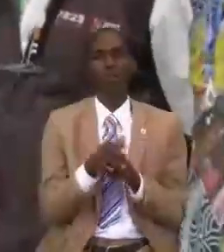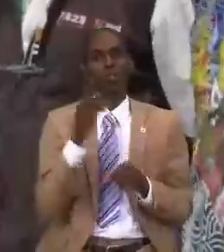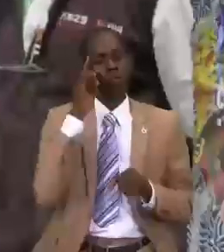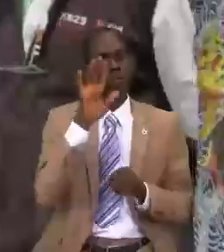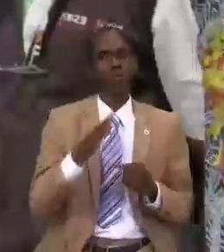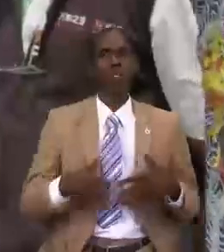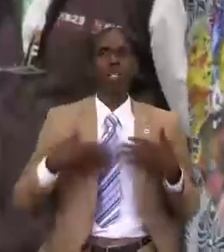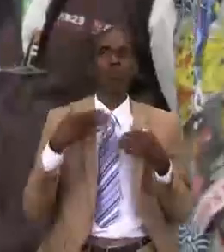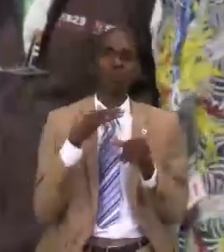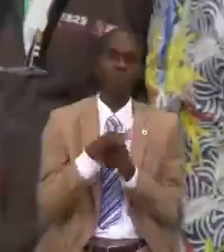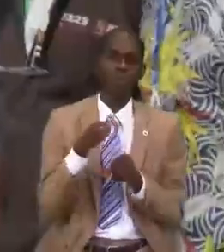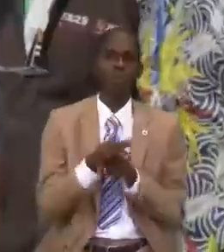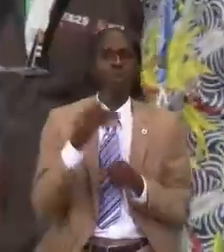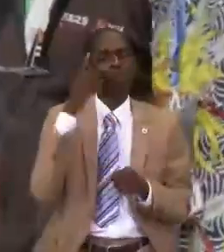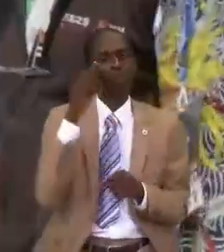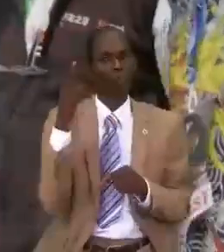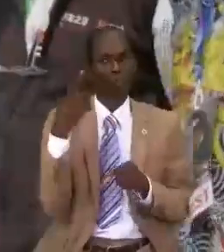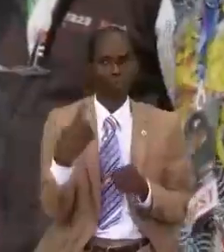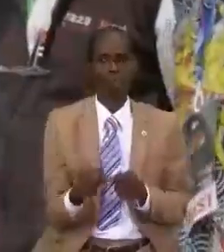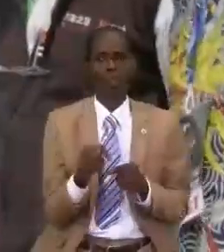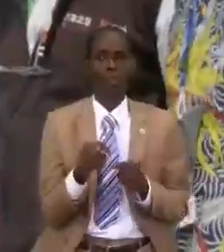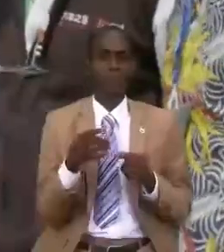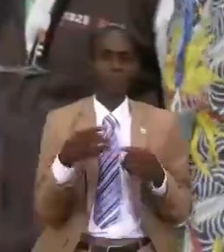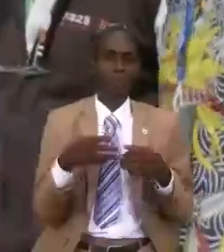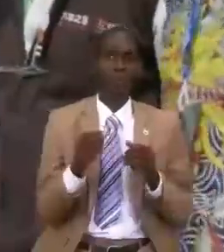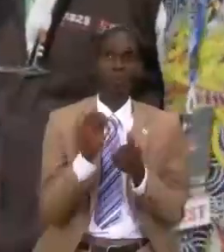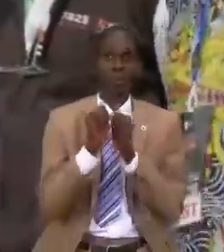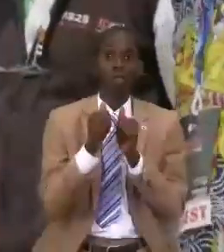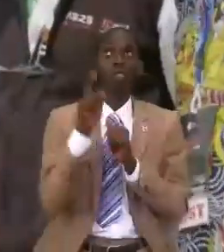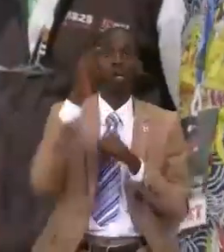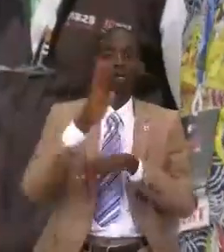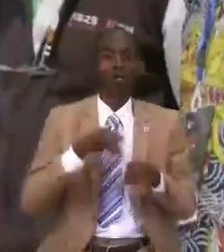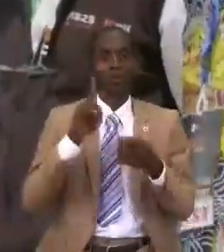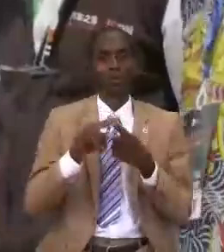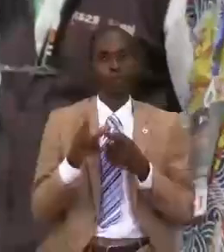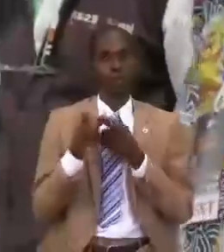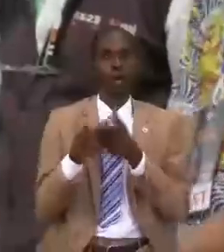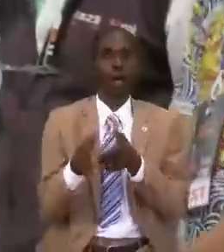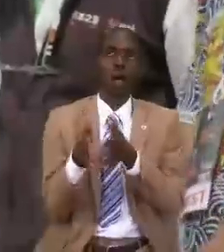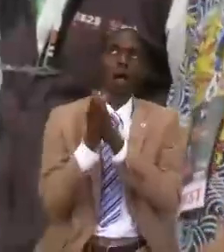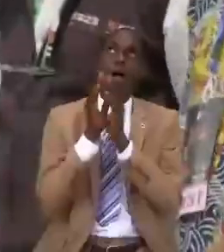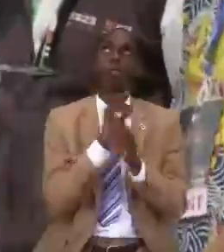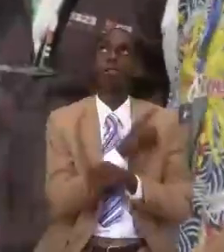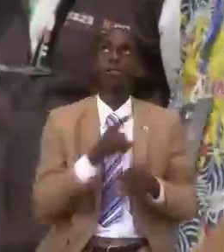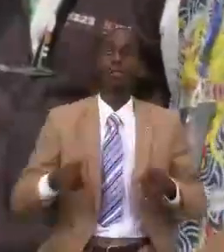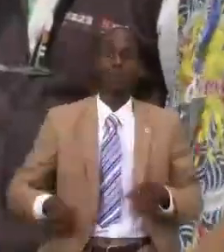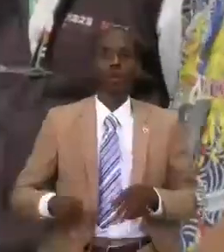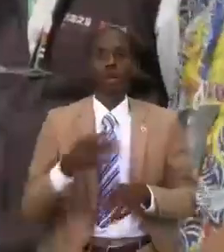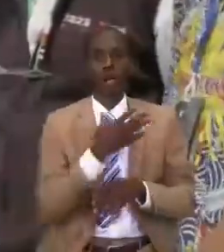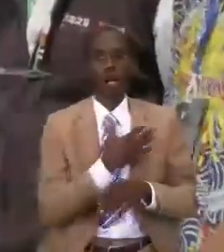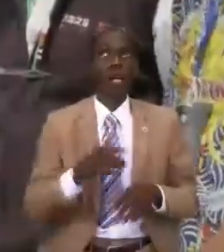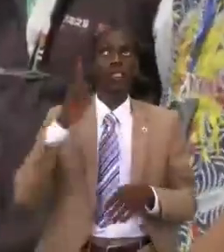called you to run. Ask the Lord and he will do it. And you know he provided for a